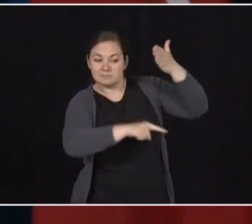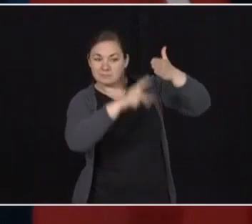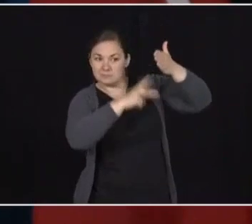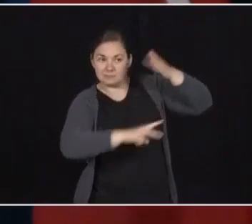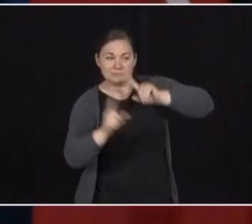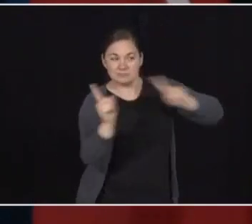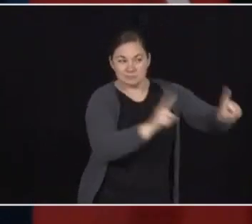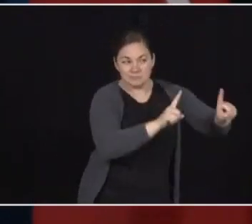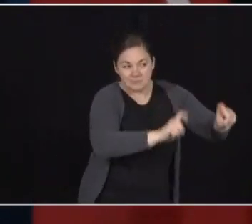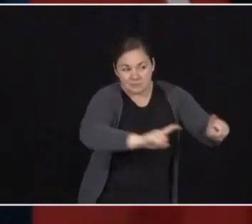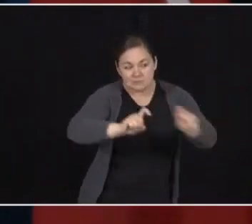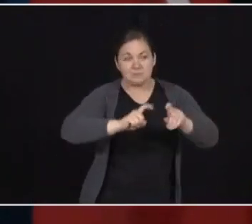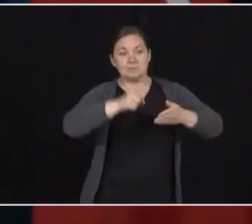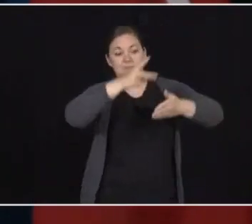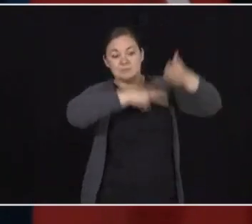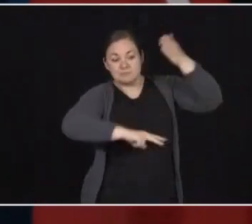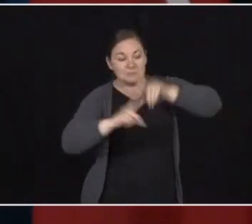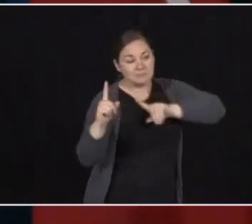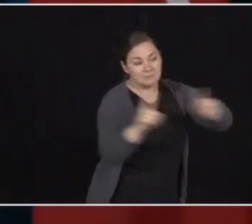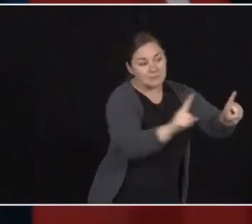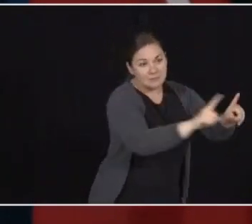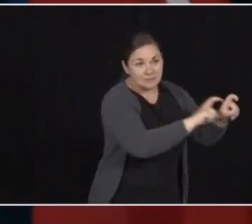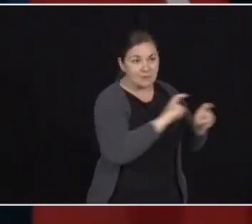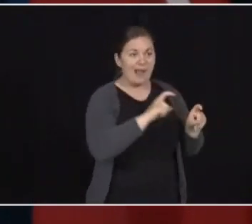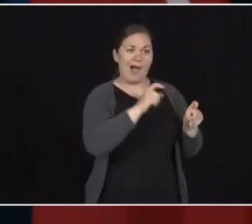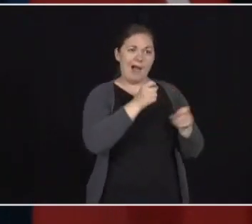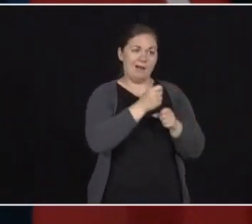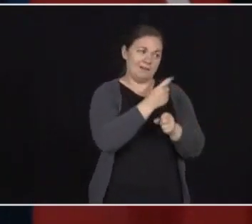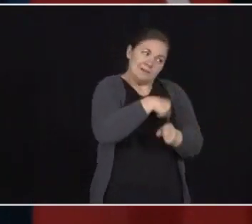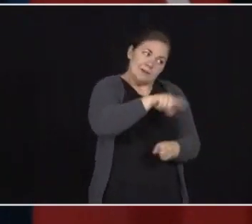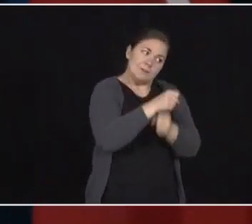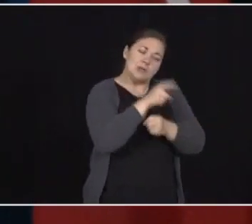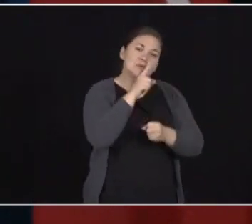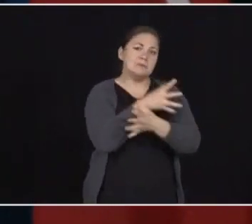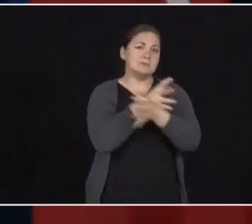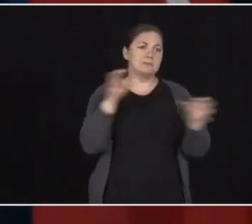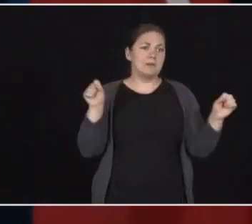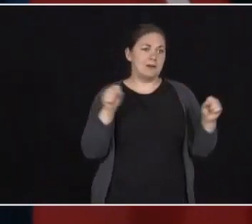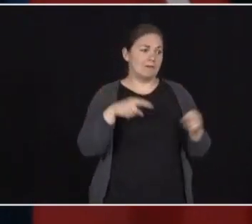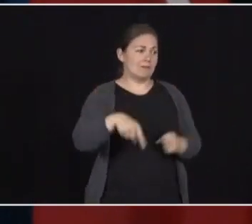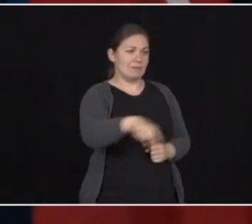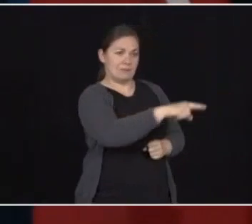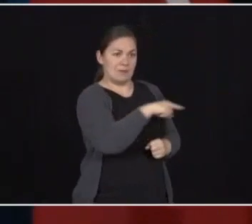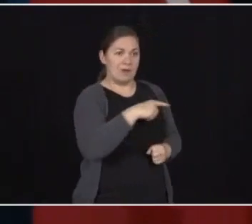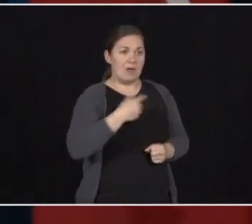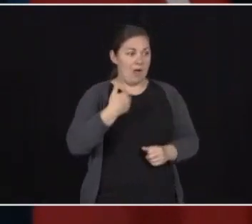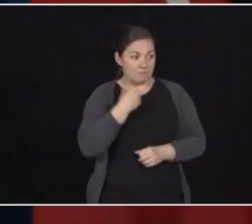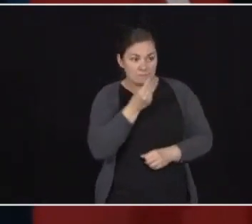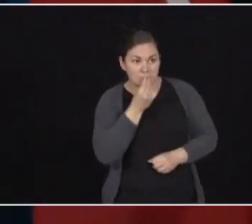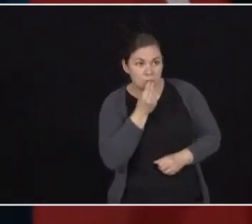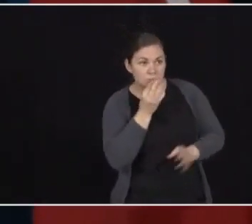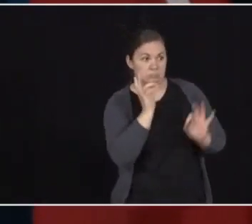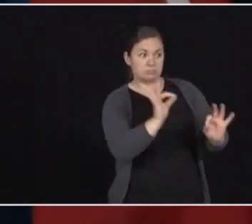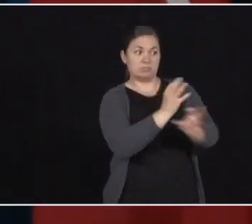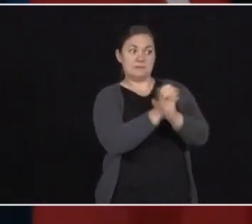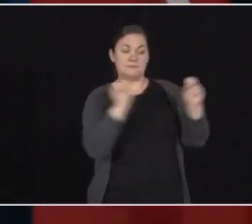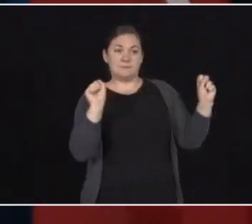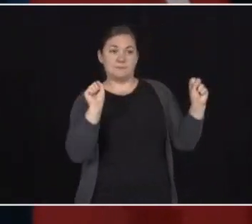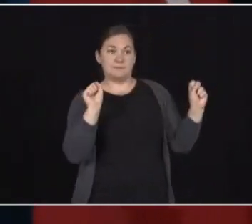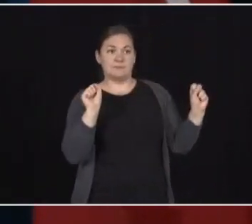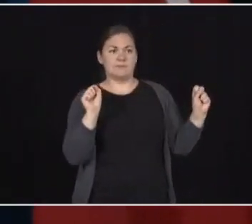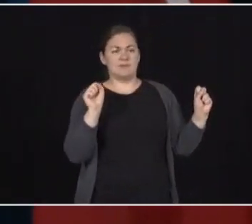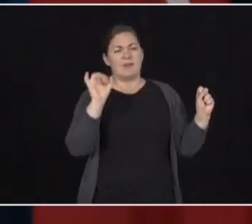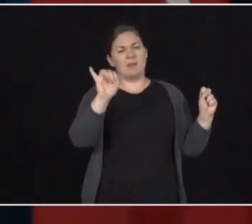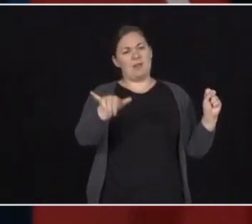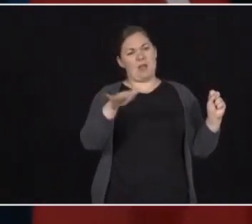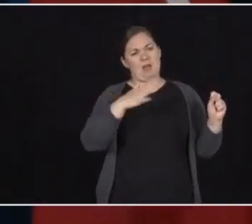testing to keep those people safe and keep the food supply chain safe as well. But I'll have more to